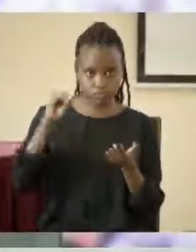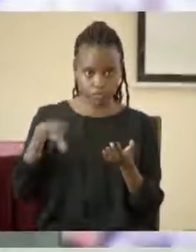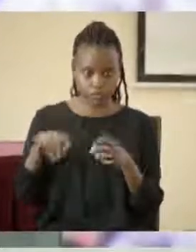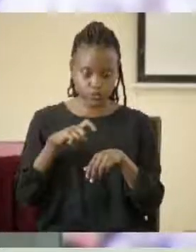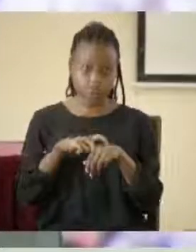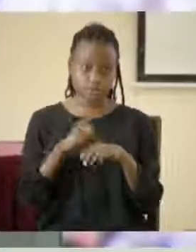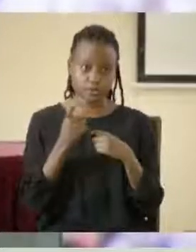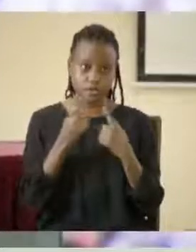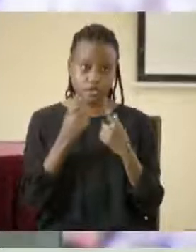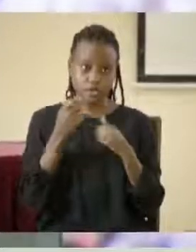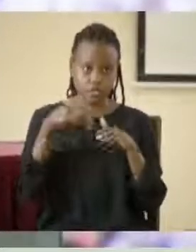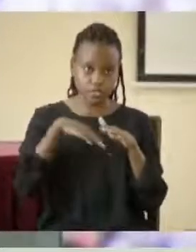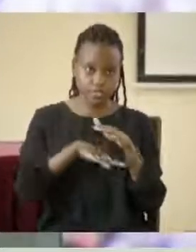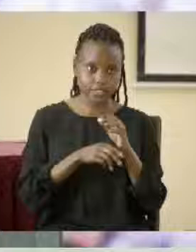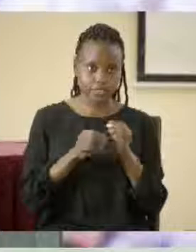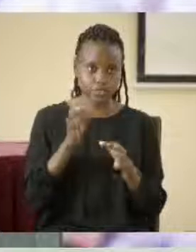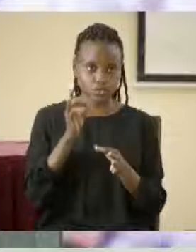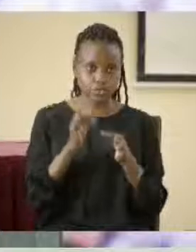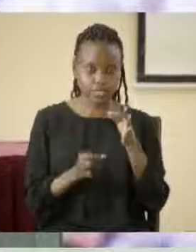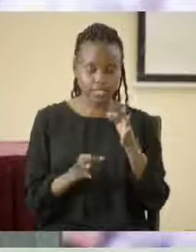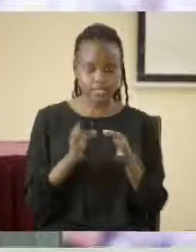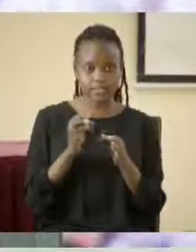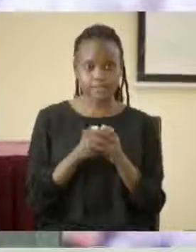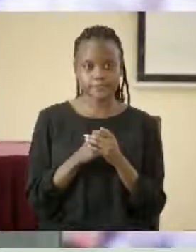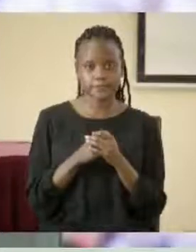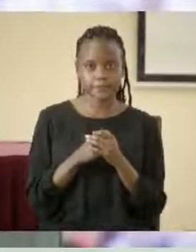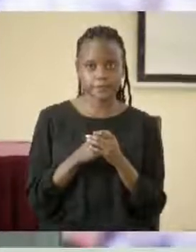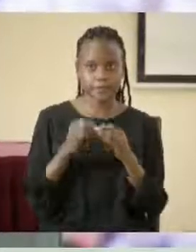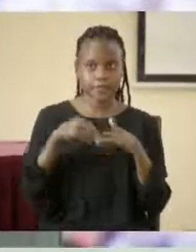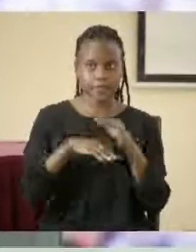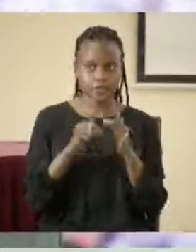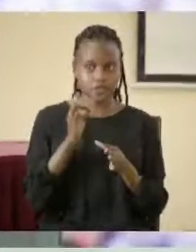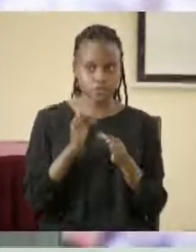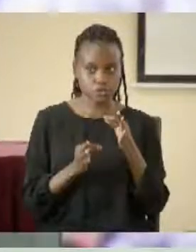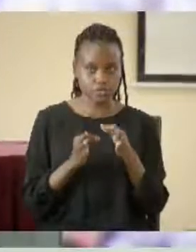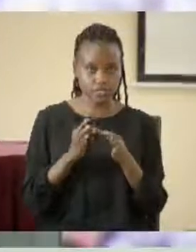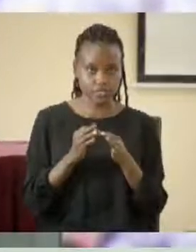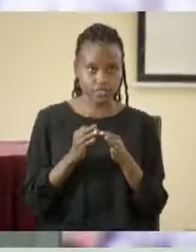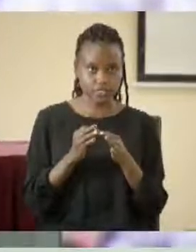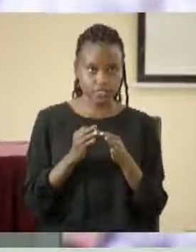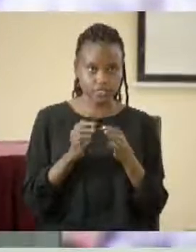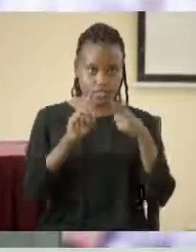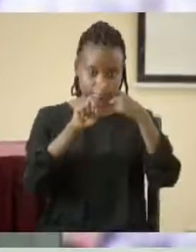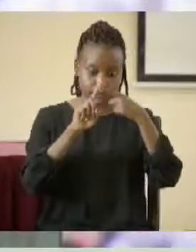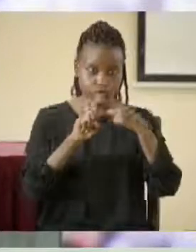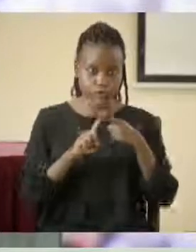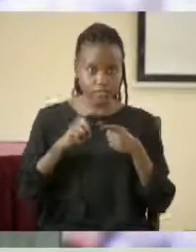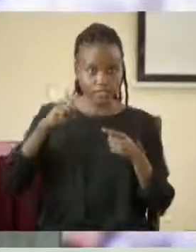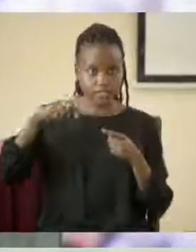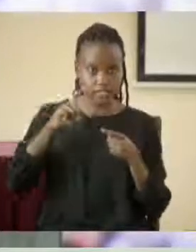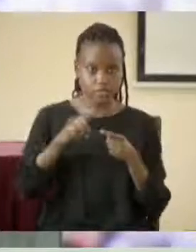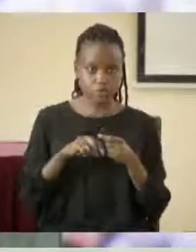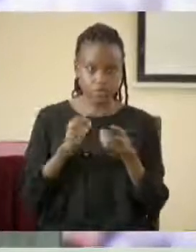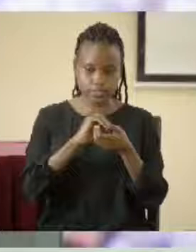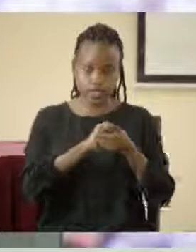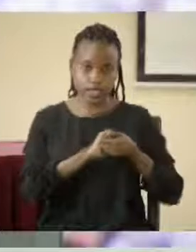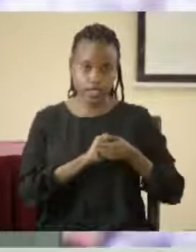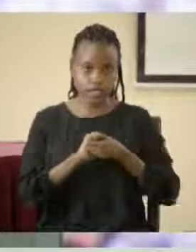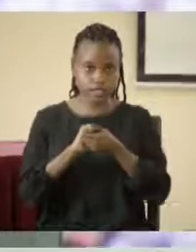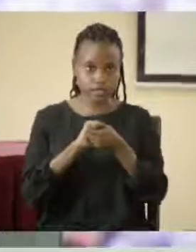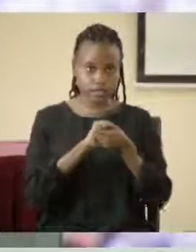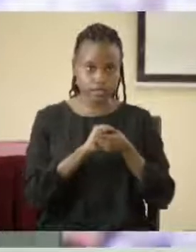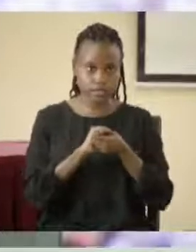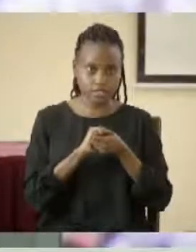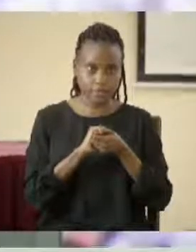talking about access to justice. Access to justice in a plural legal system requires engagement